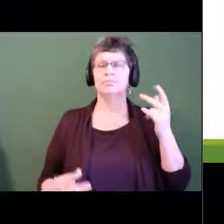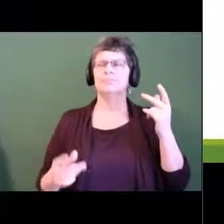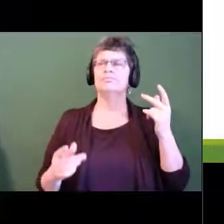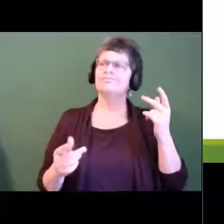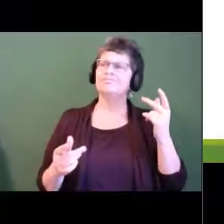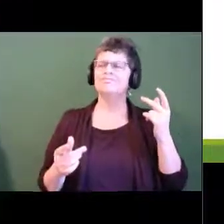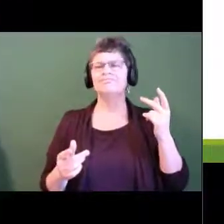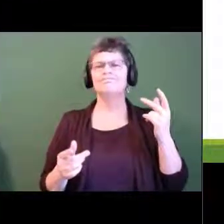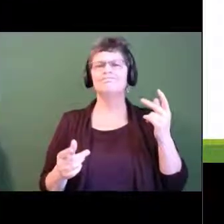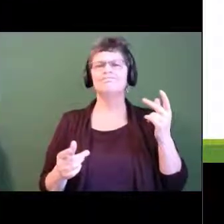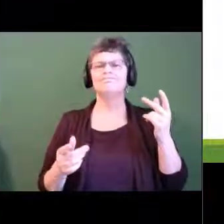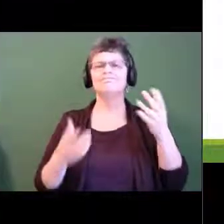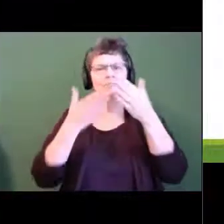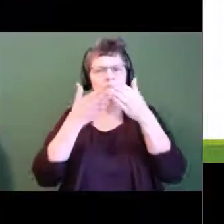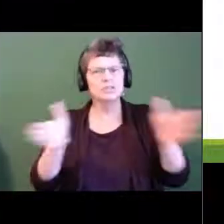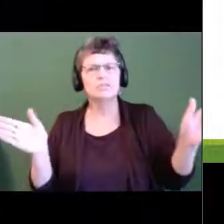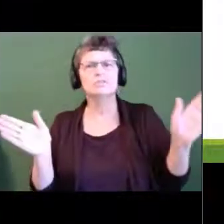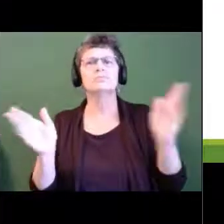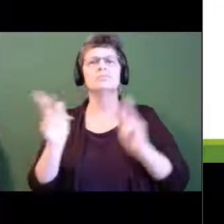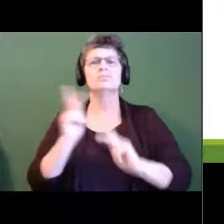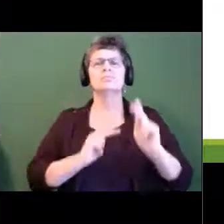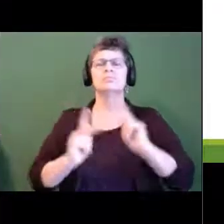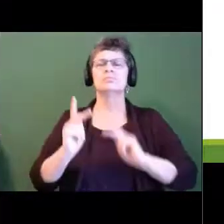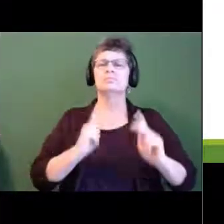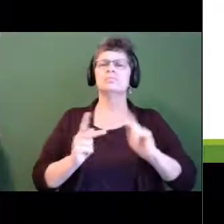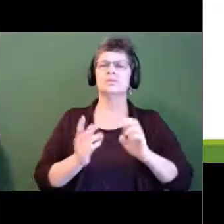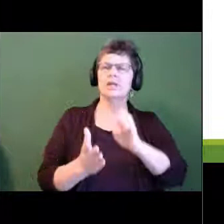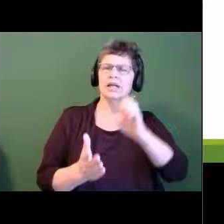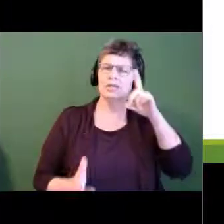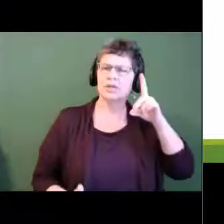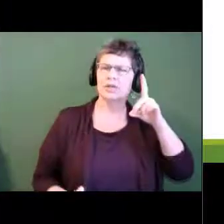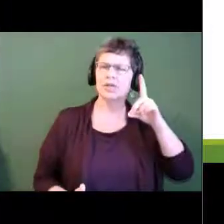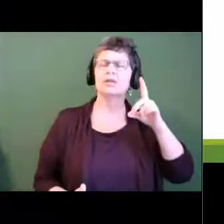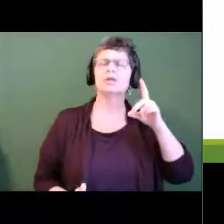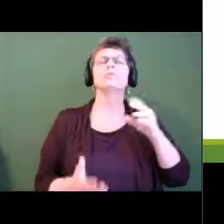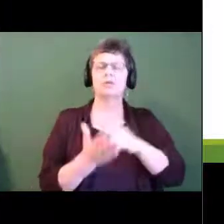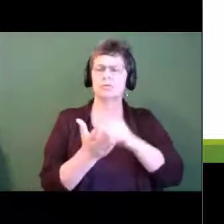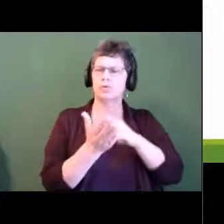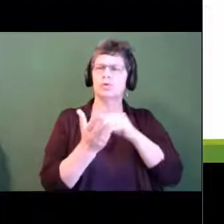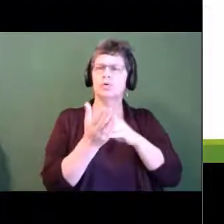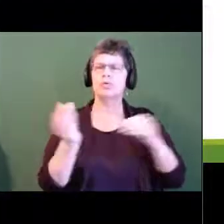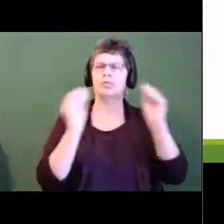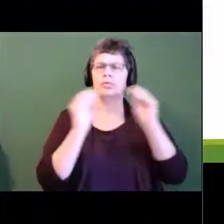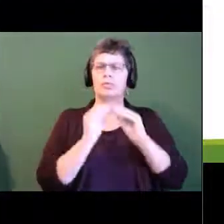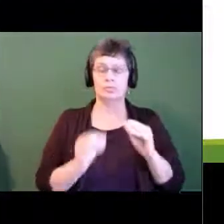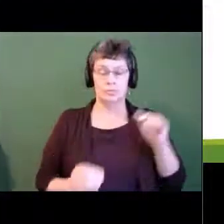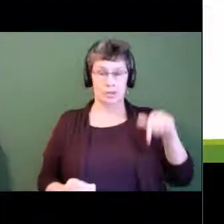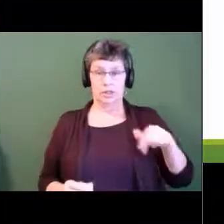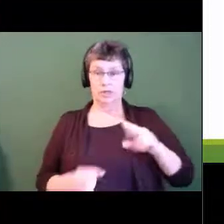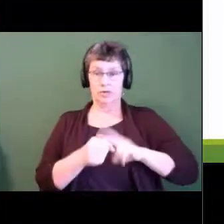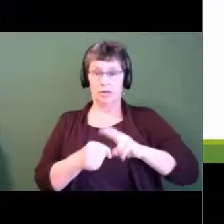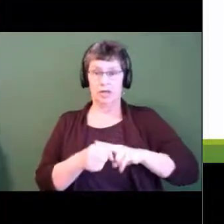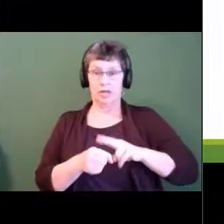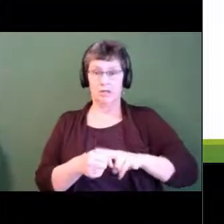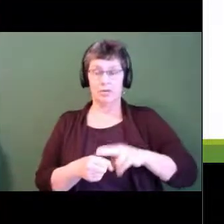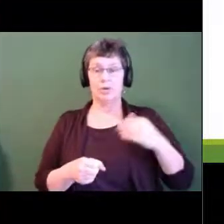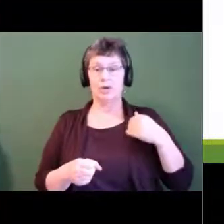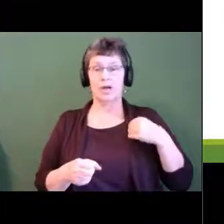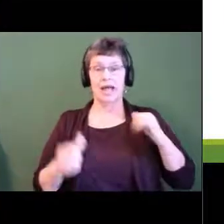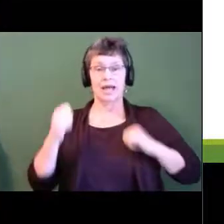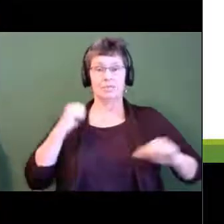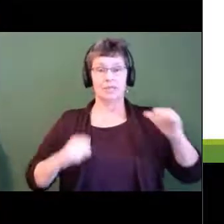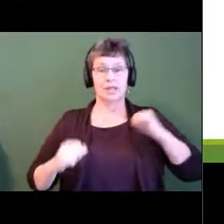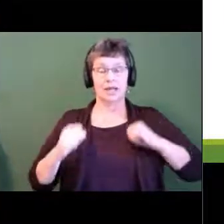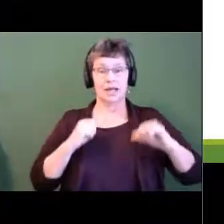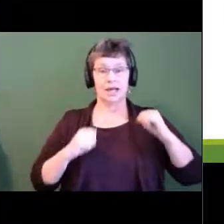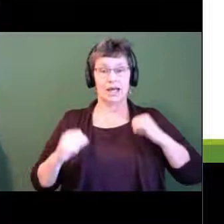educating the public more about it. Here in Nanaimo, we did a play. Actually, we had commissioned and put a play on that was well received and